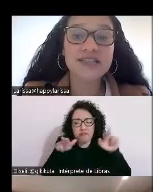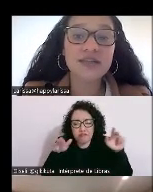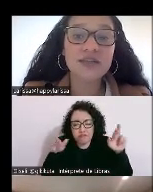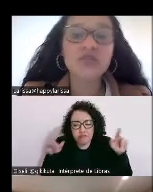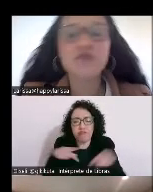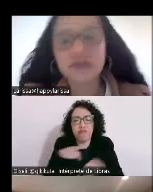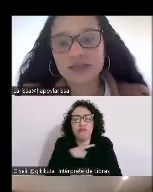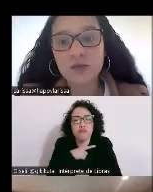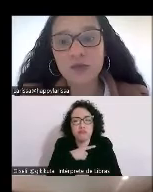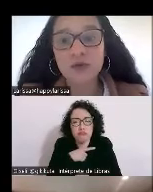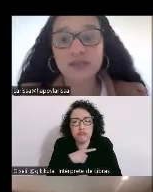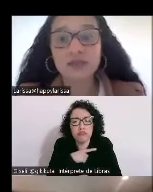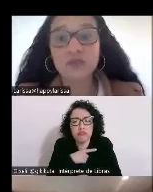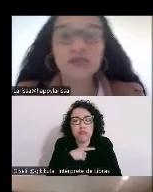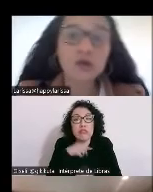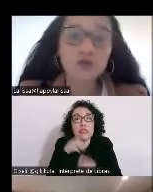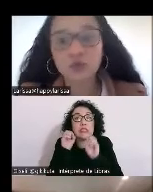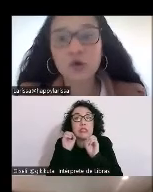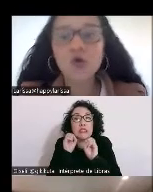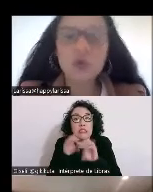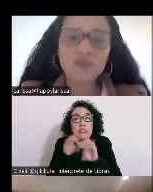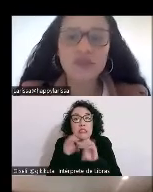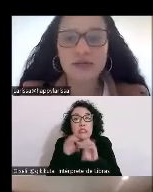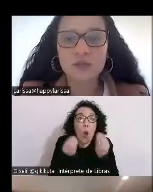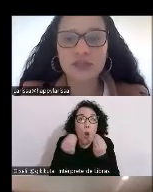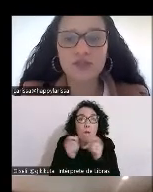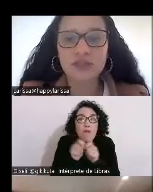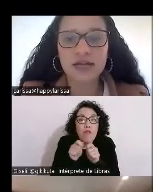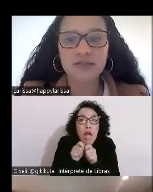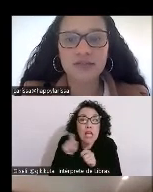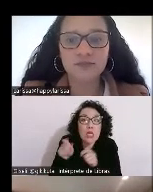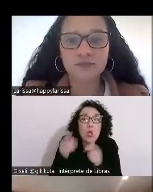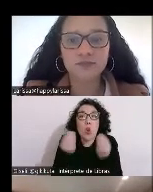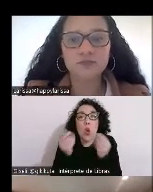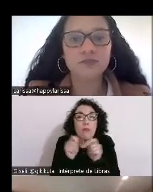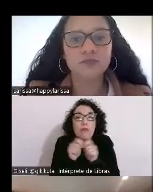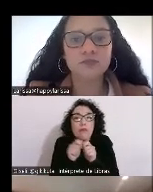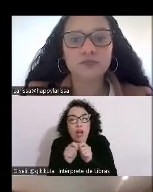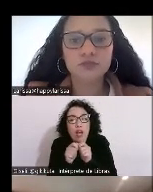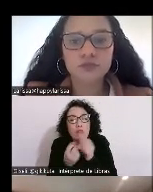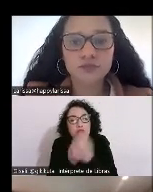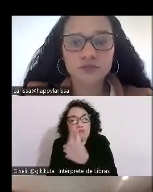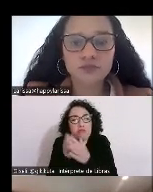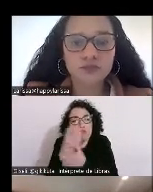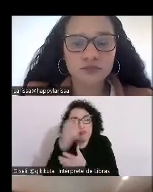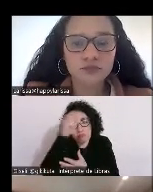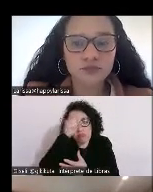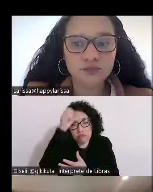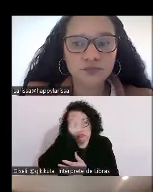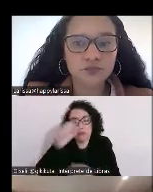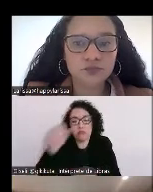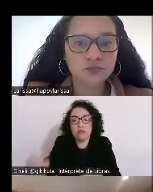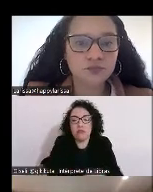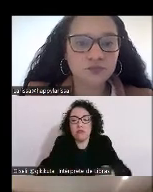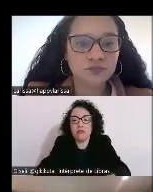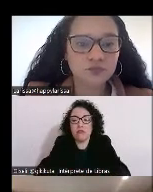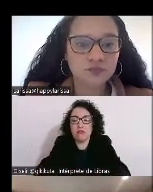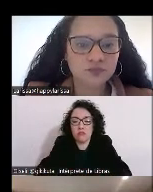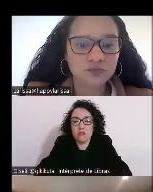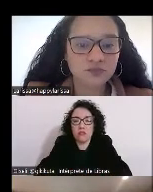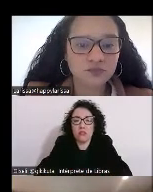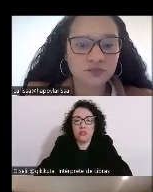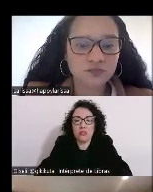que eles ensinam a te fazer alguma coisa, são os how-to, como fazer alguma atividade. And I find that these